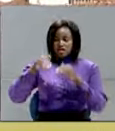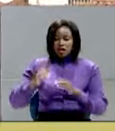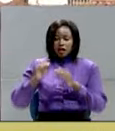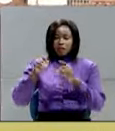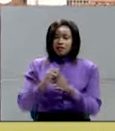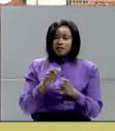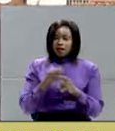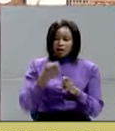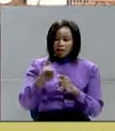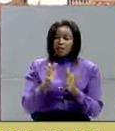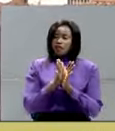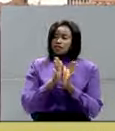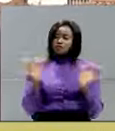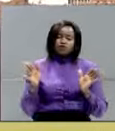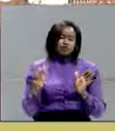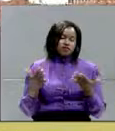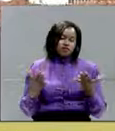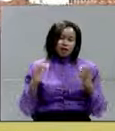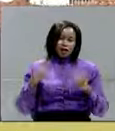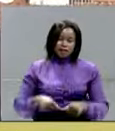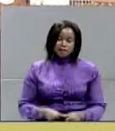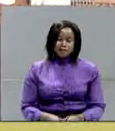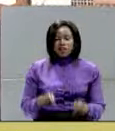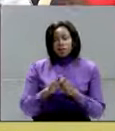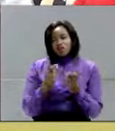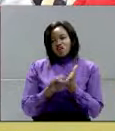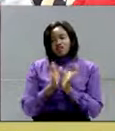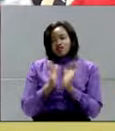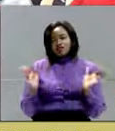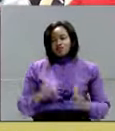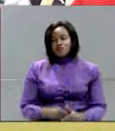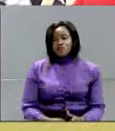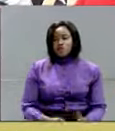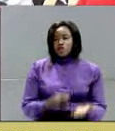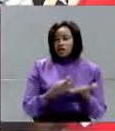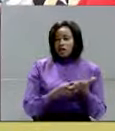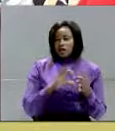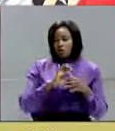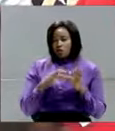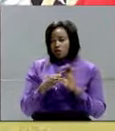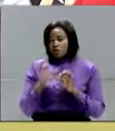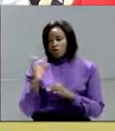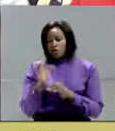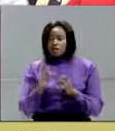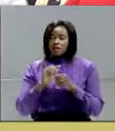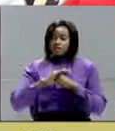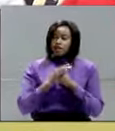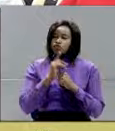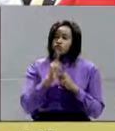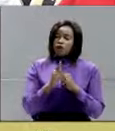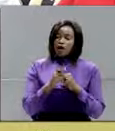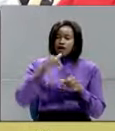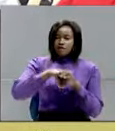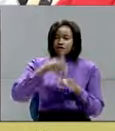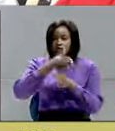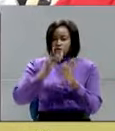Kampala, all of the whole of Uganda. Uganda Olympic Committee is ensuring it backs up infrastructure development